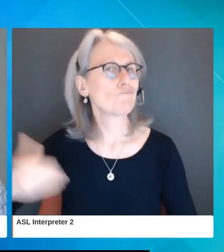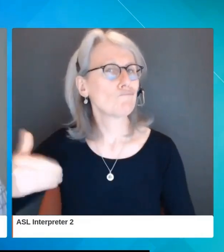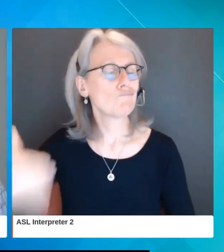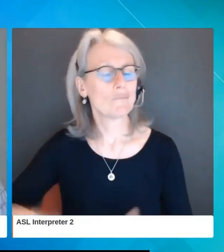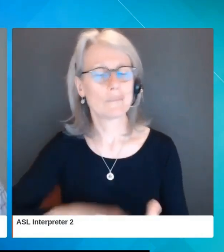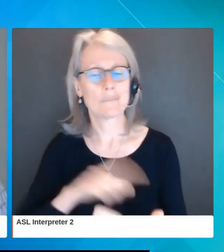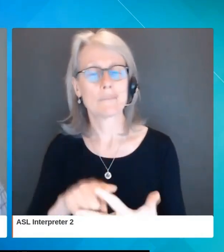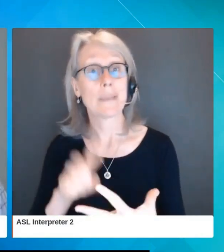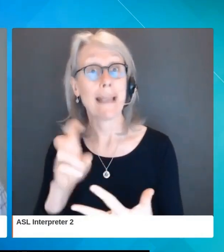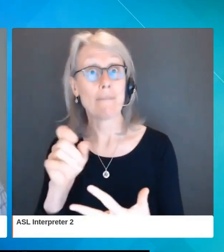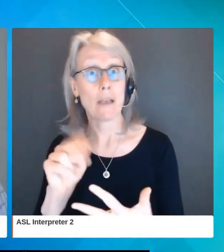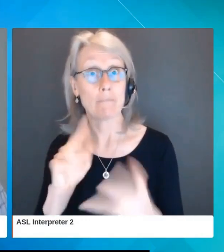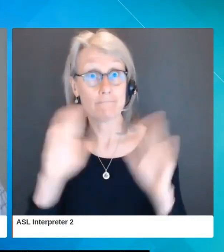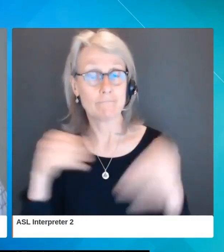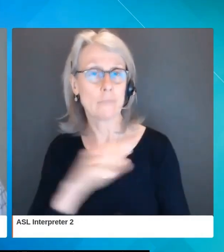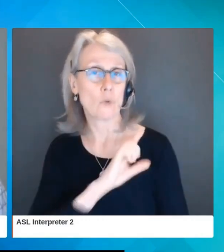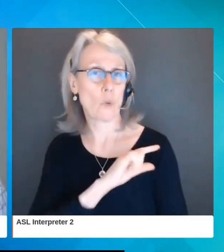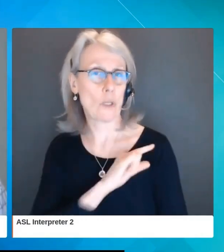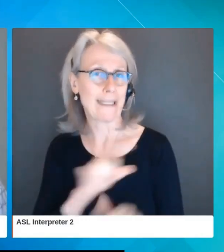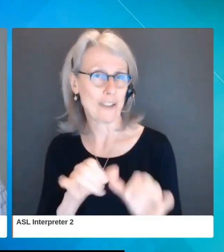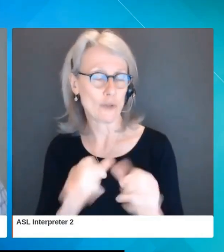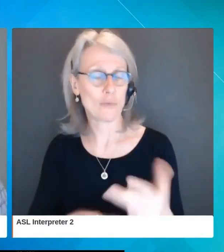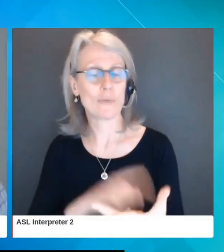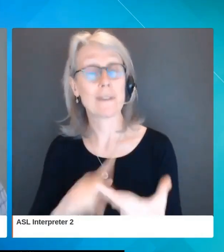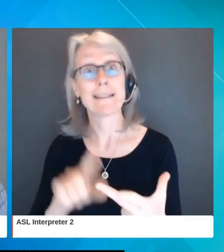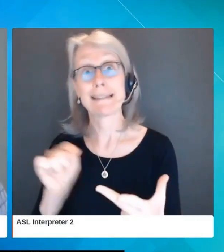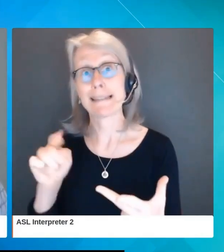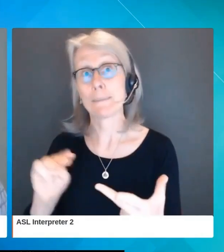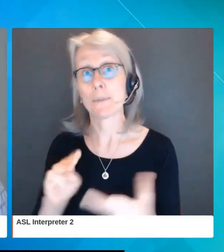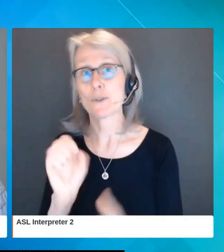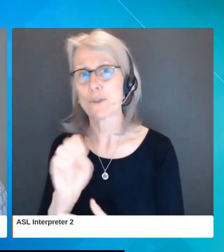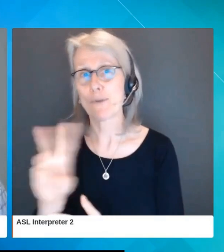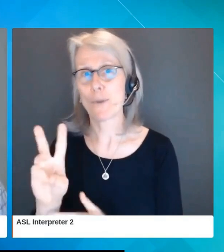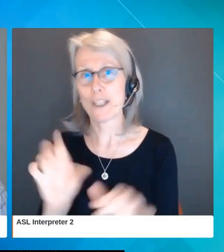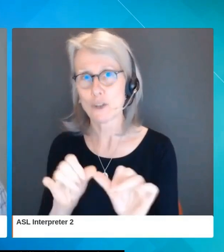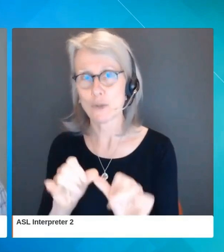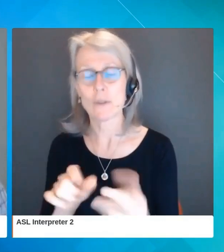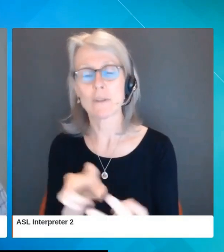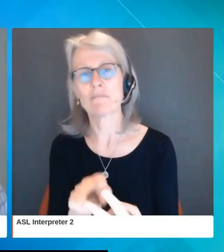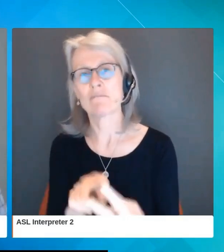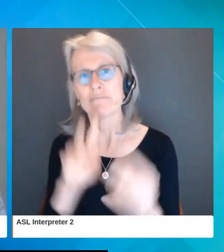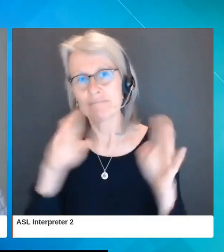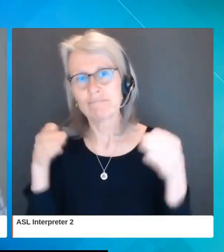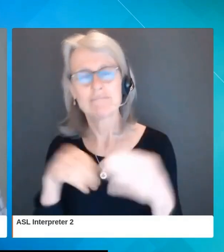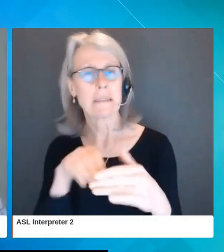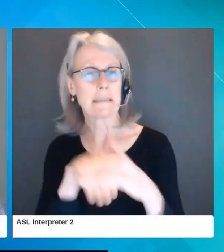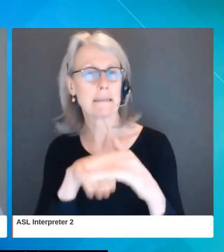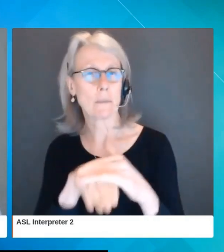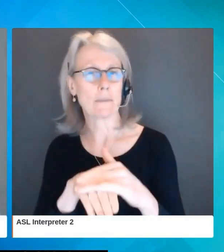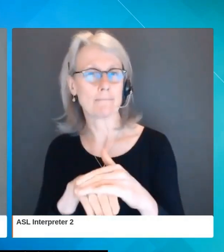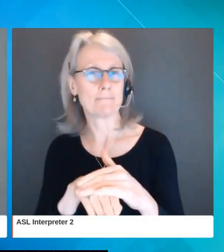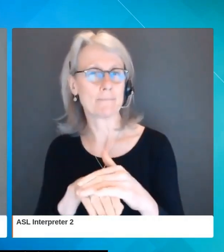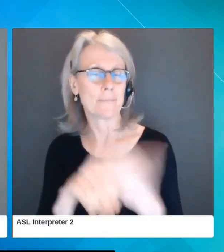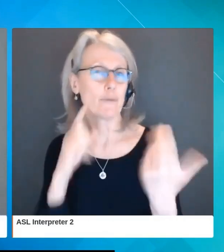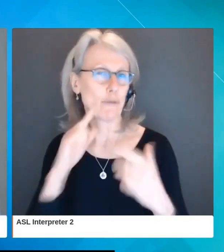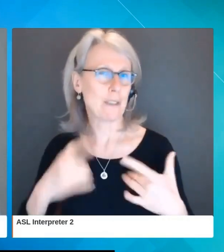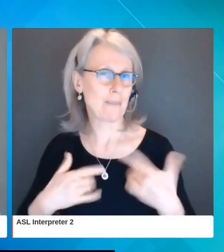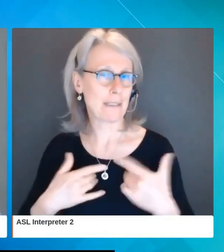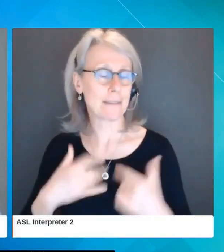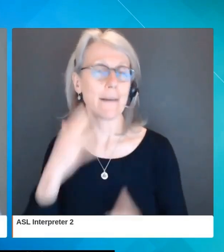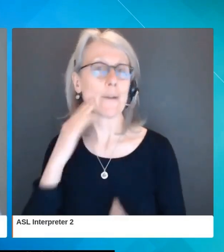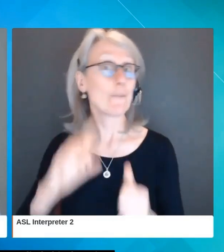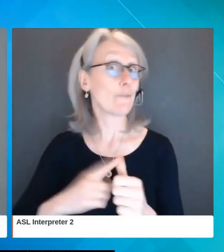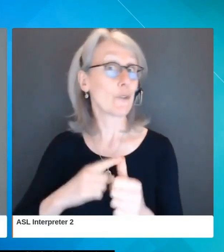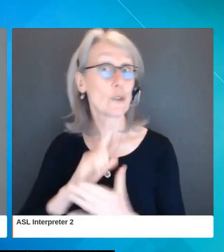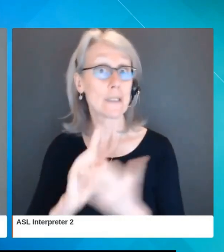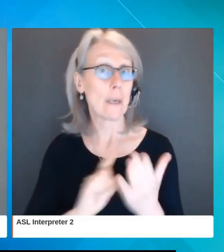quality engineer, and Tim is a software engineer. They both work on accessibility of our products. I covered a lot in that first hour, and it might